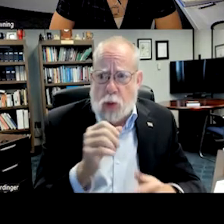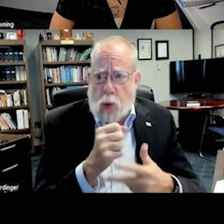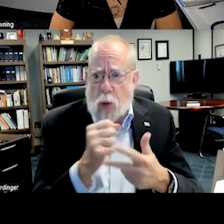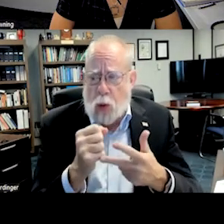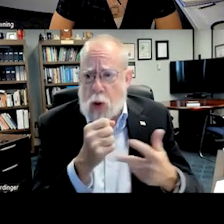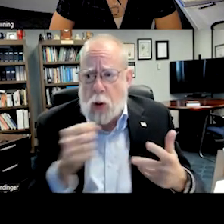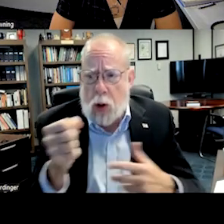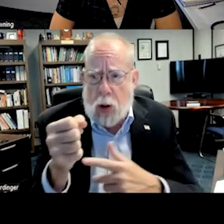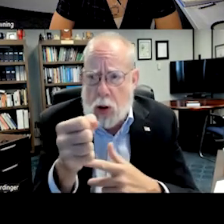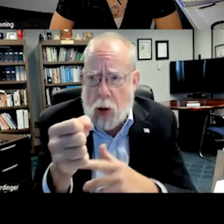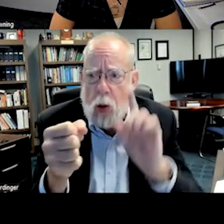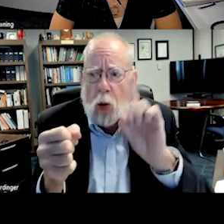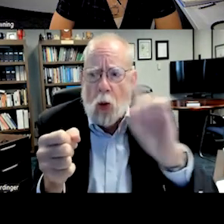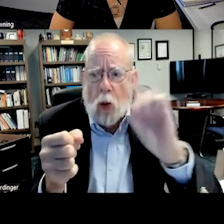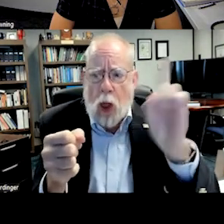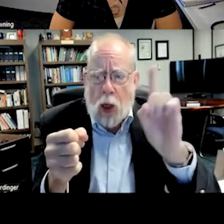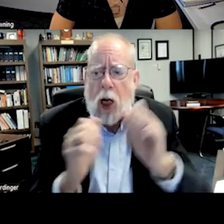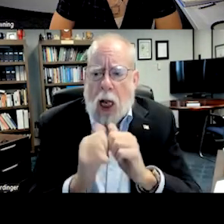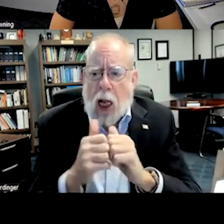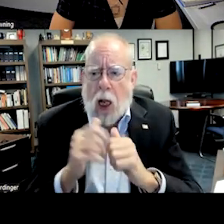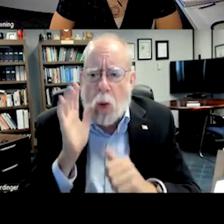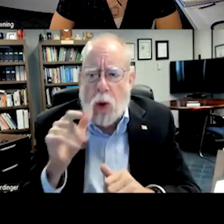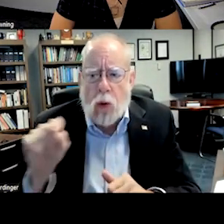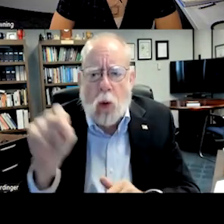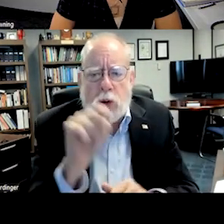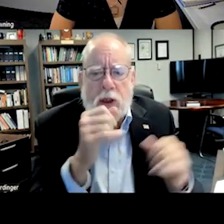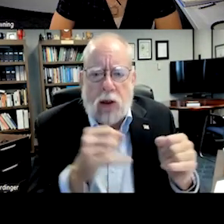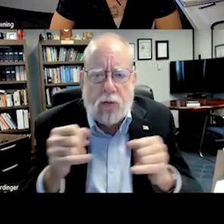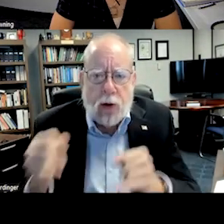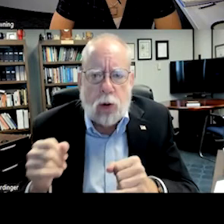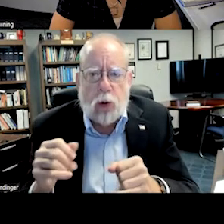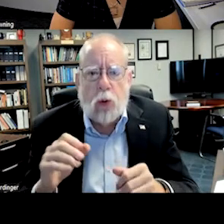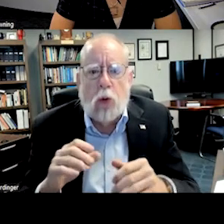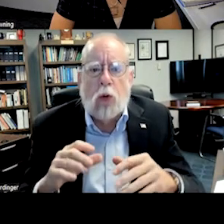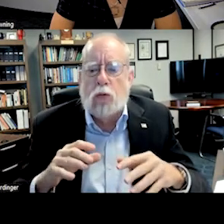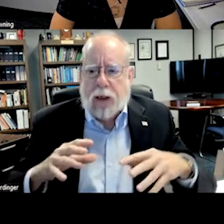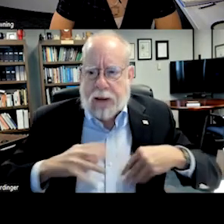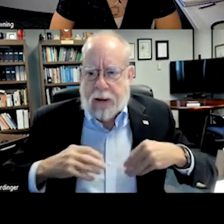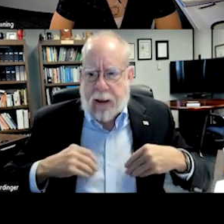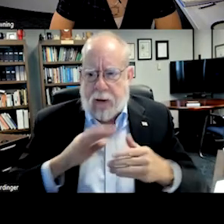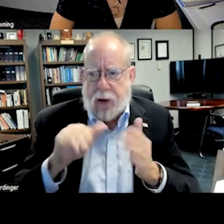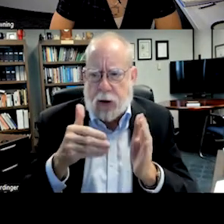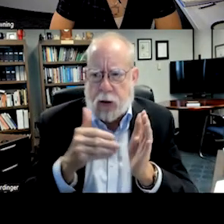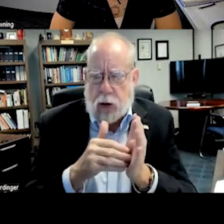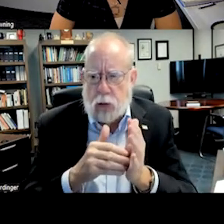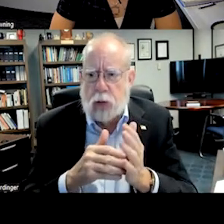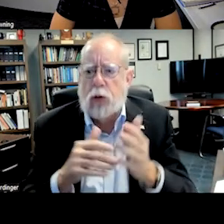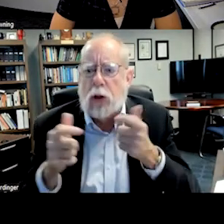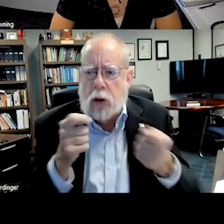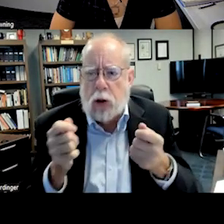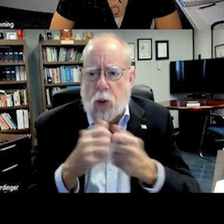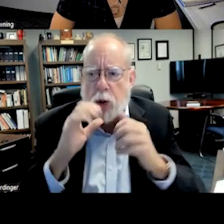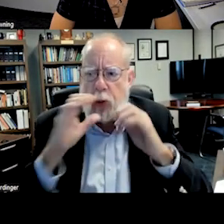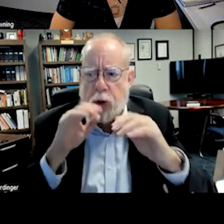to provide services to that individual who is deaf or hard of hearing. So, and how do you find the individual who is going to be able to assist